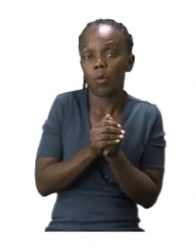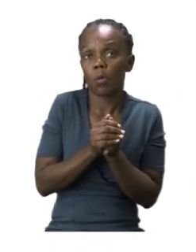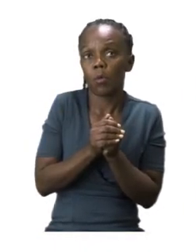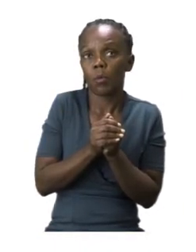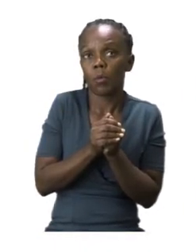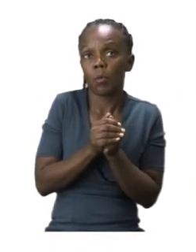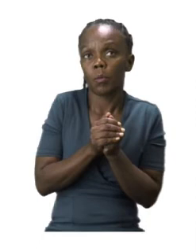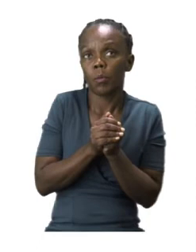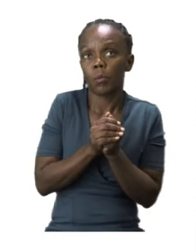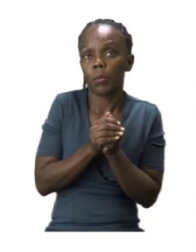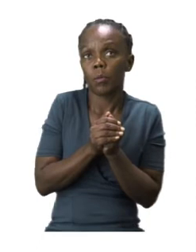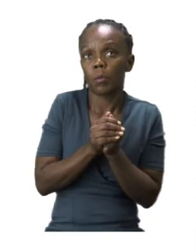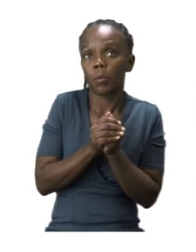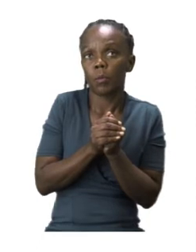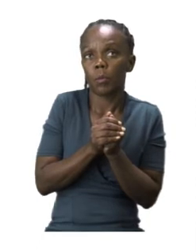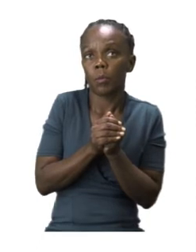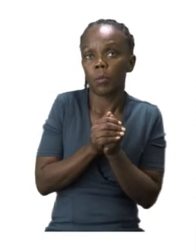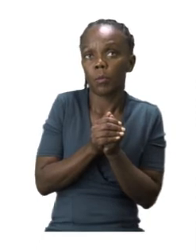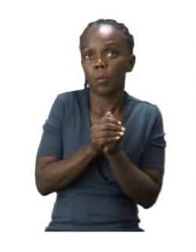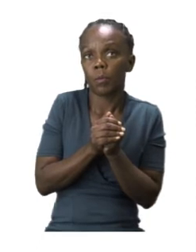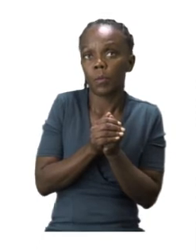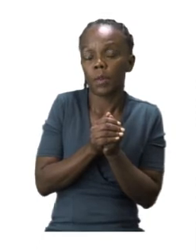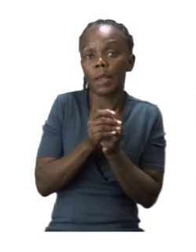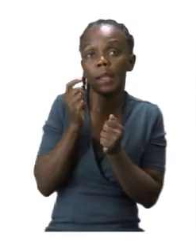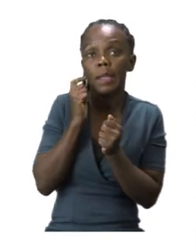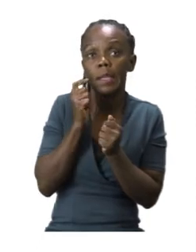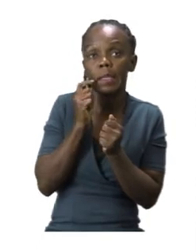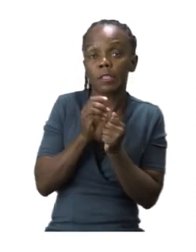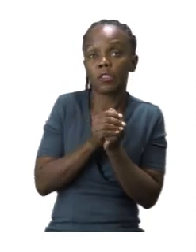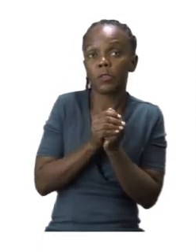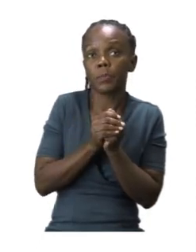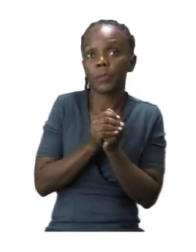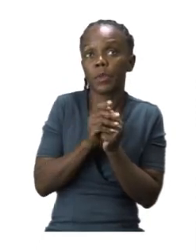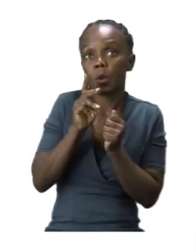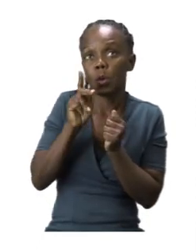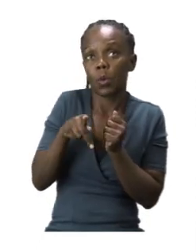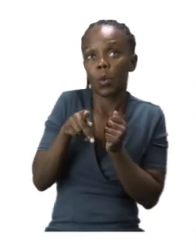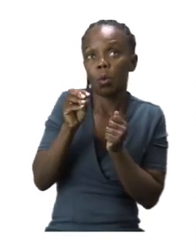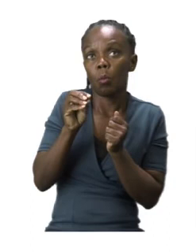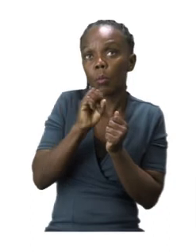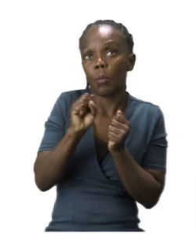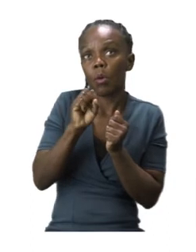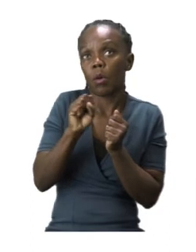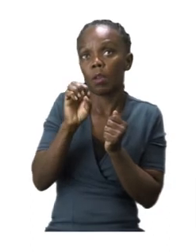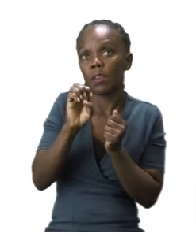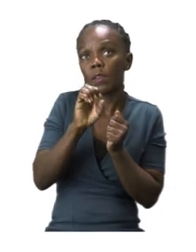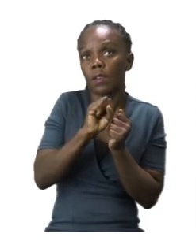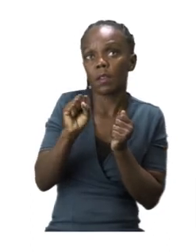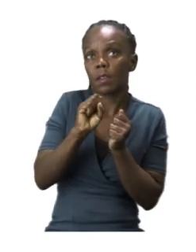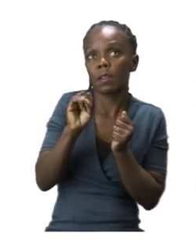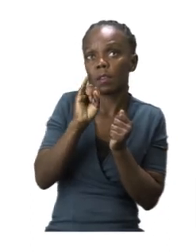we are going to be doing English. And the English that we're going to be doing is possessive